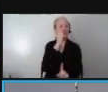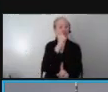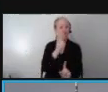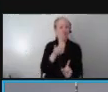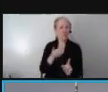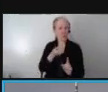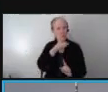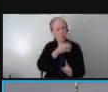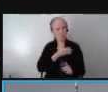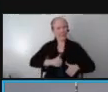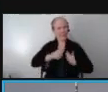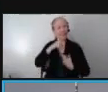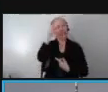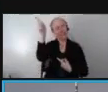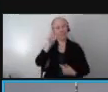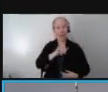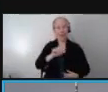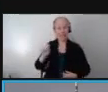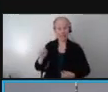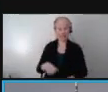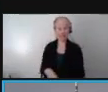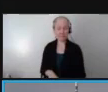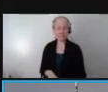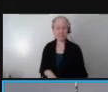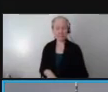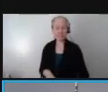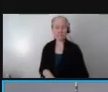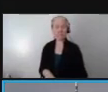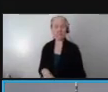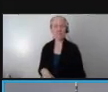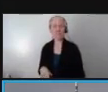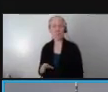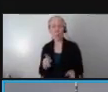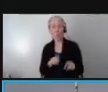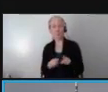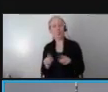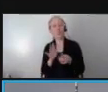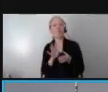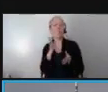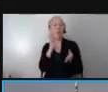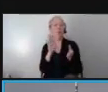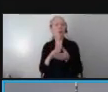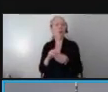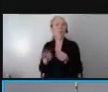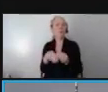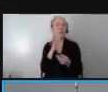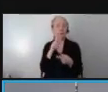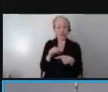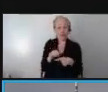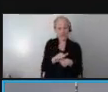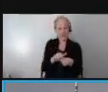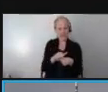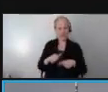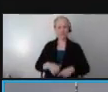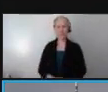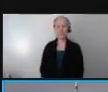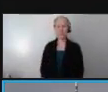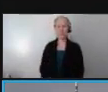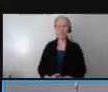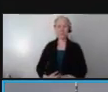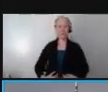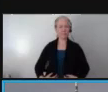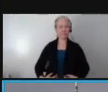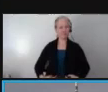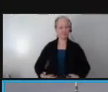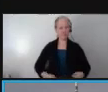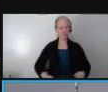woman on board the ISS, and also some of those aspects of training. These are what I'm going to talk about are topics that